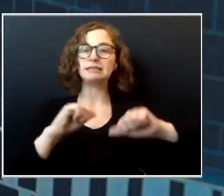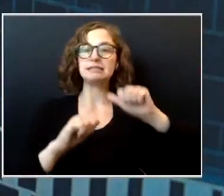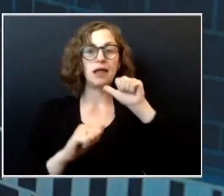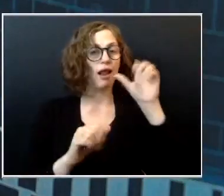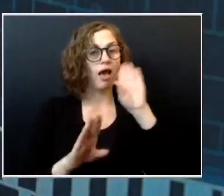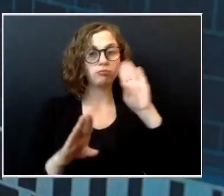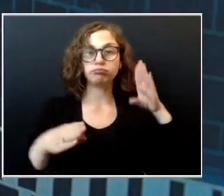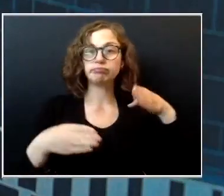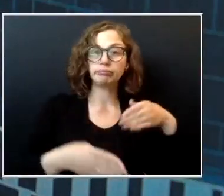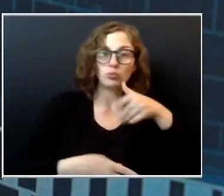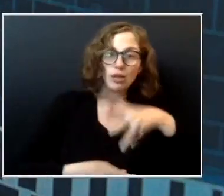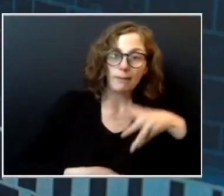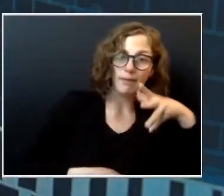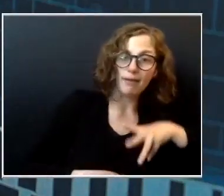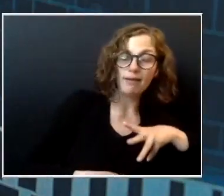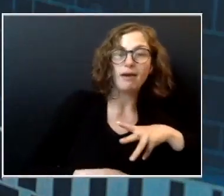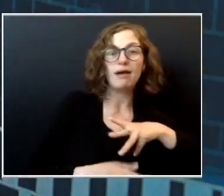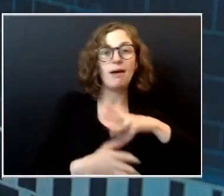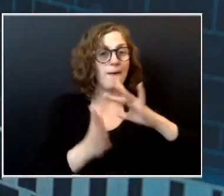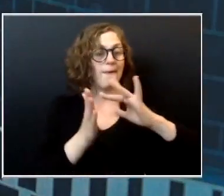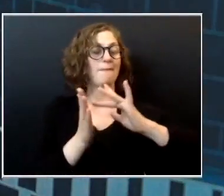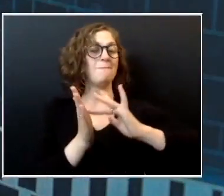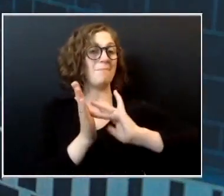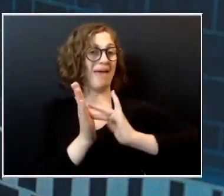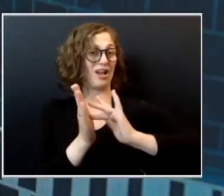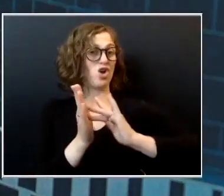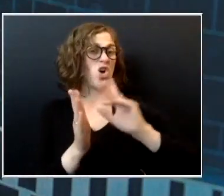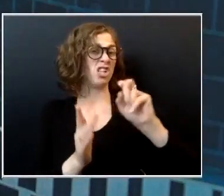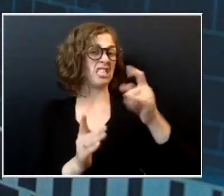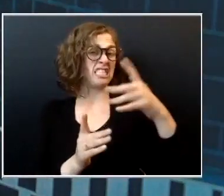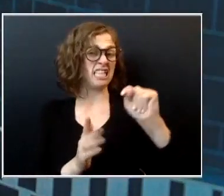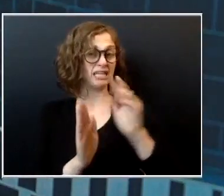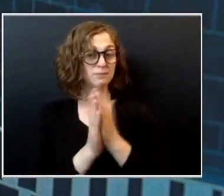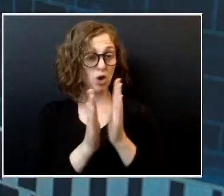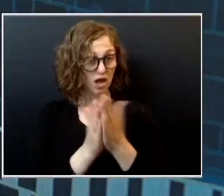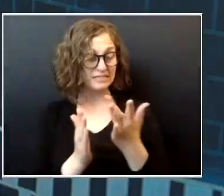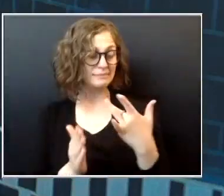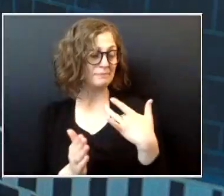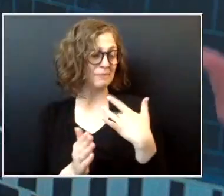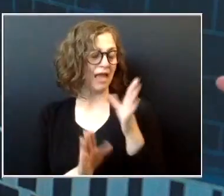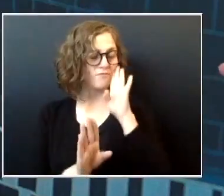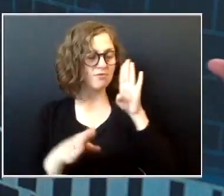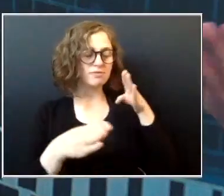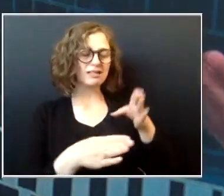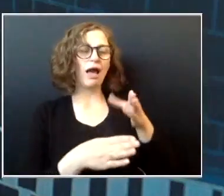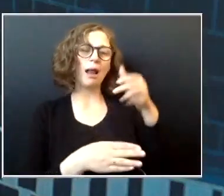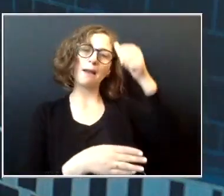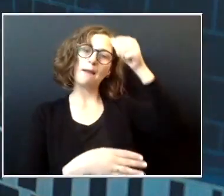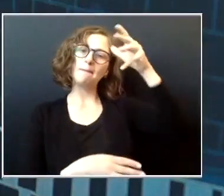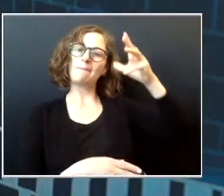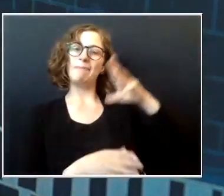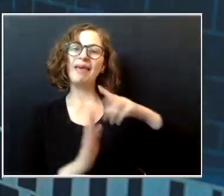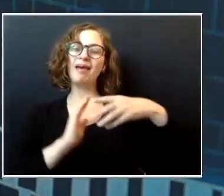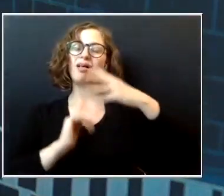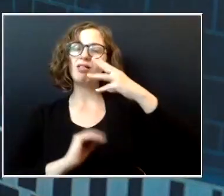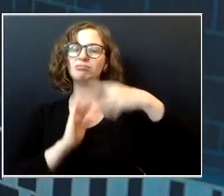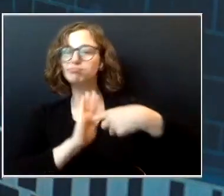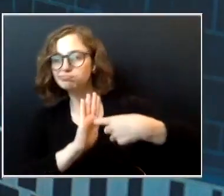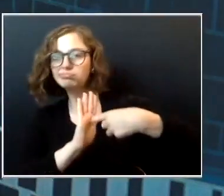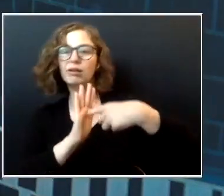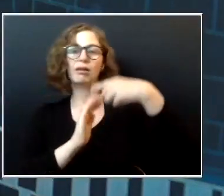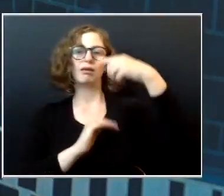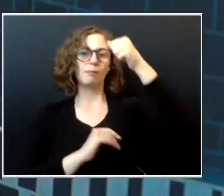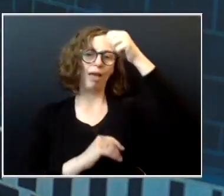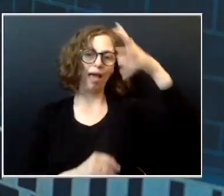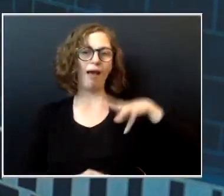are mainly the way that men present. And so I think really discussing that with other females, and like both Doctors Winblad